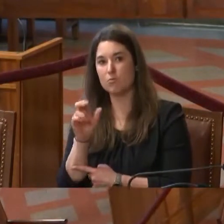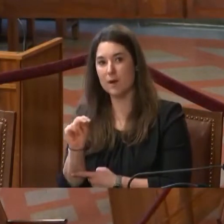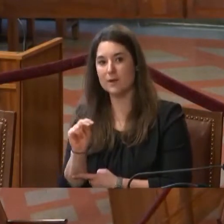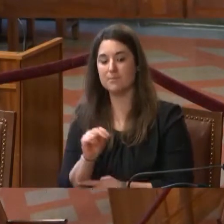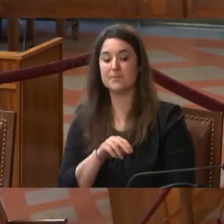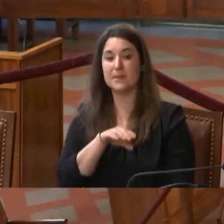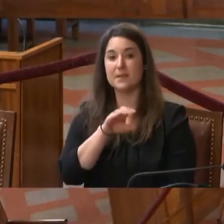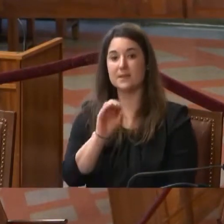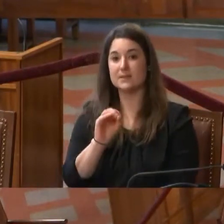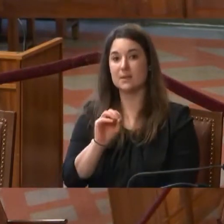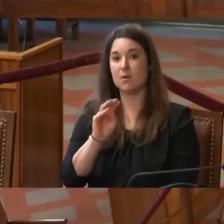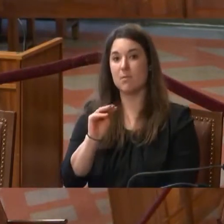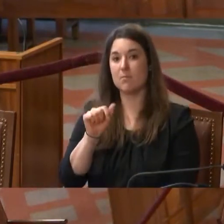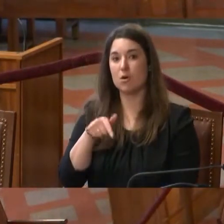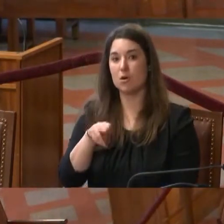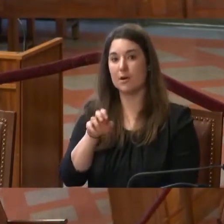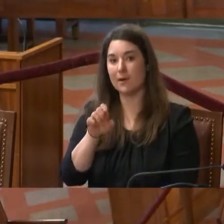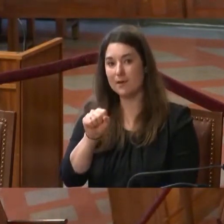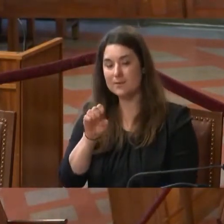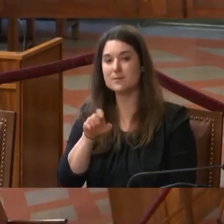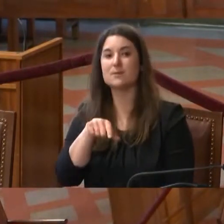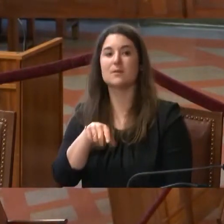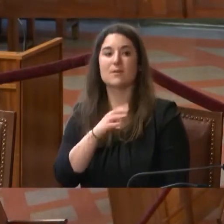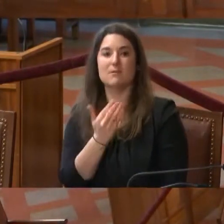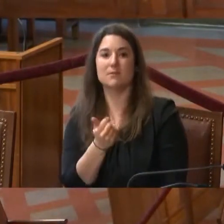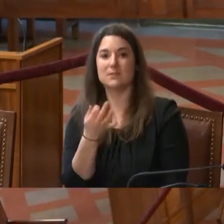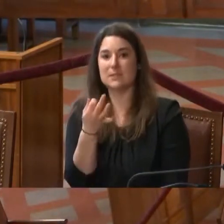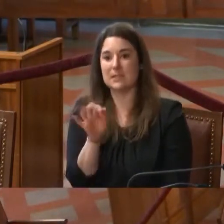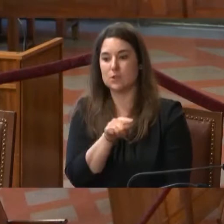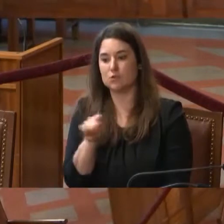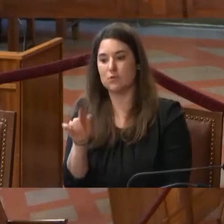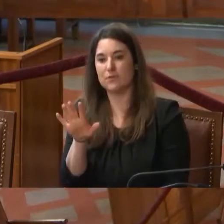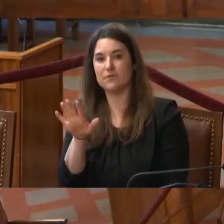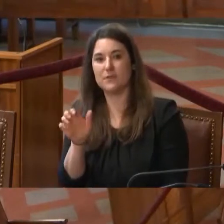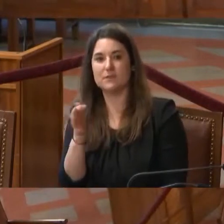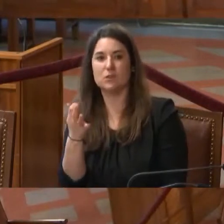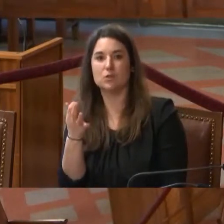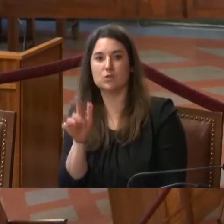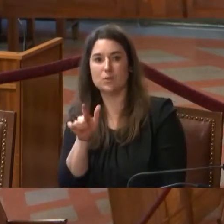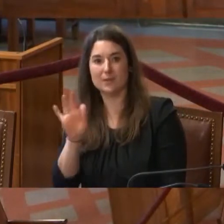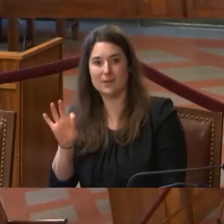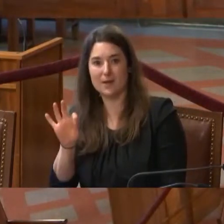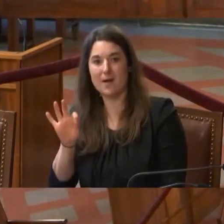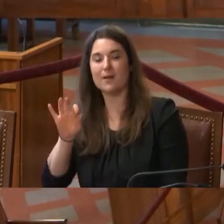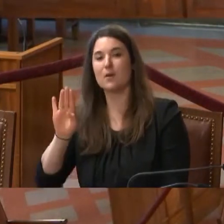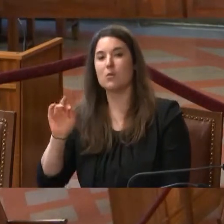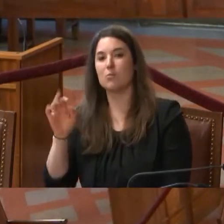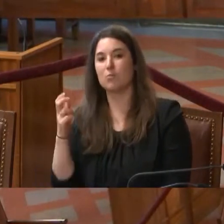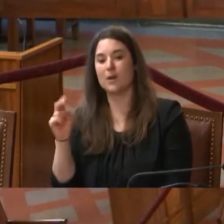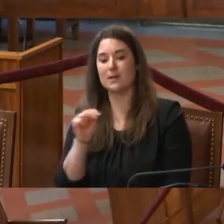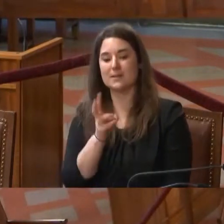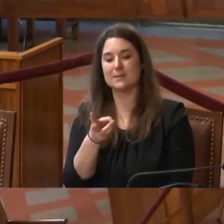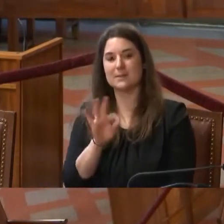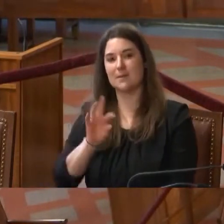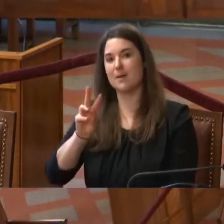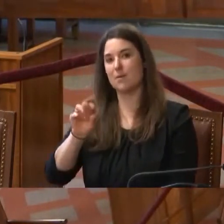0 Marquez, 1519 and 1529 Brighton, and 69 Watson.